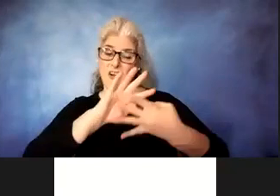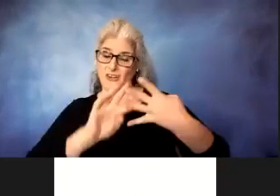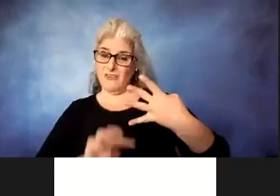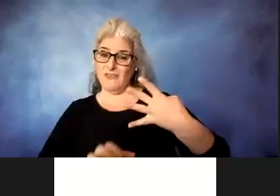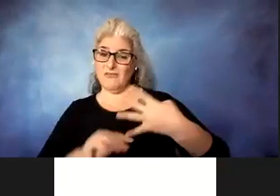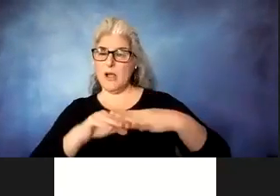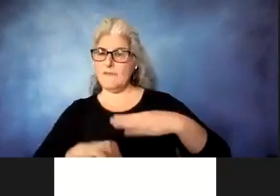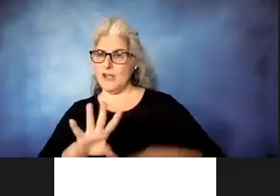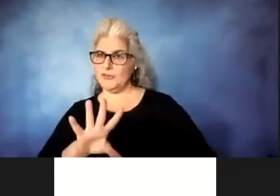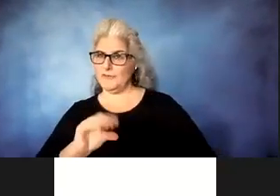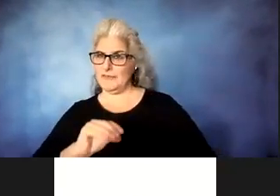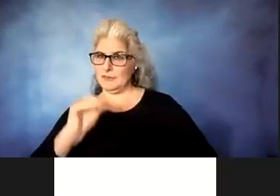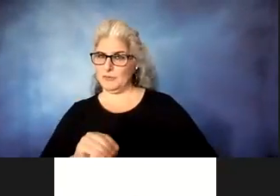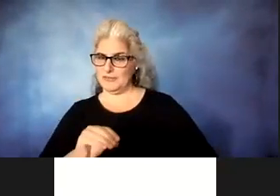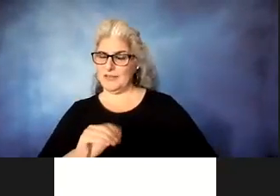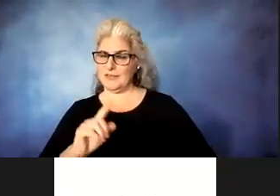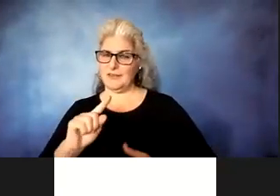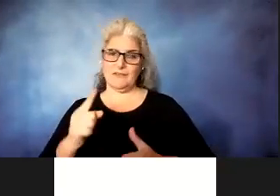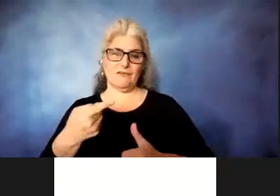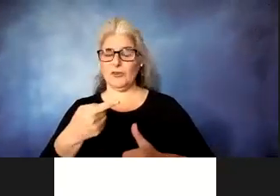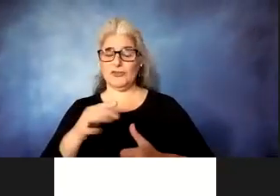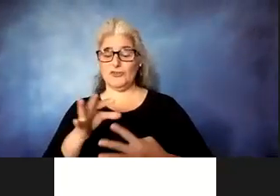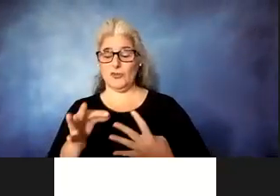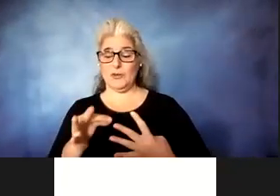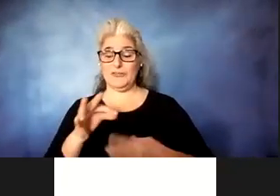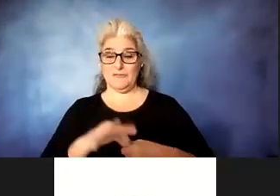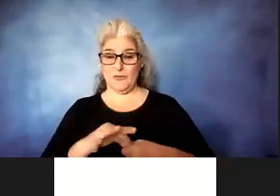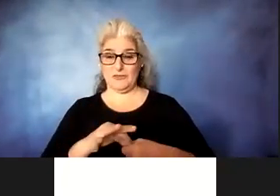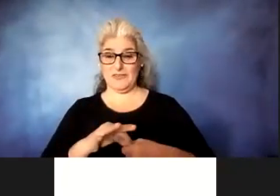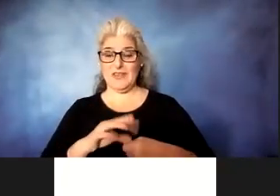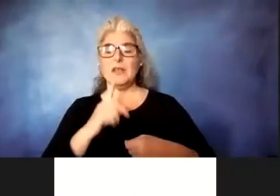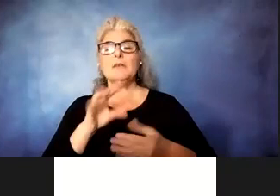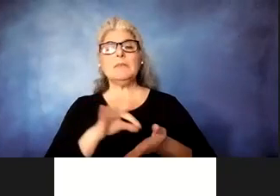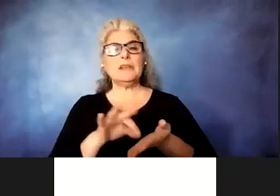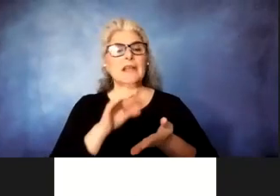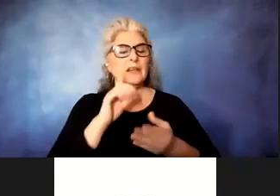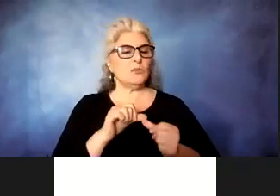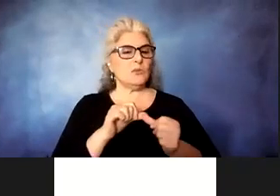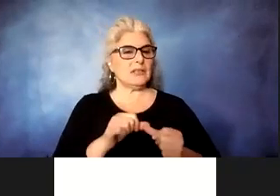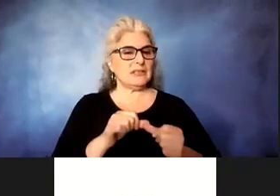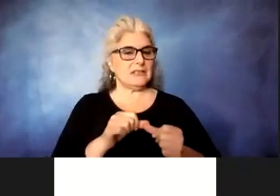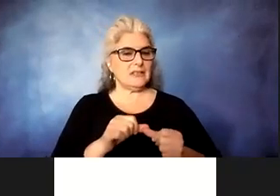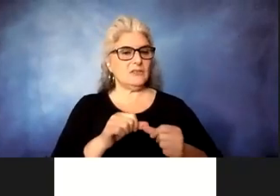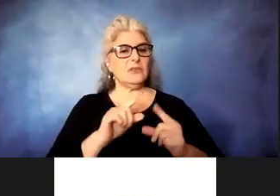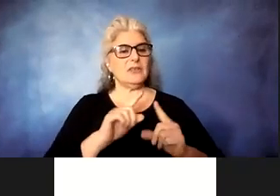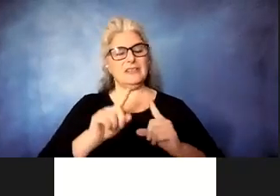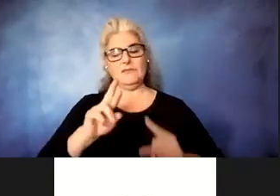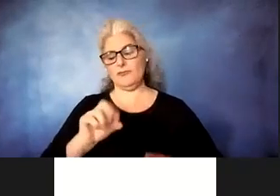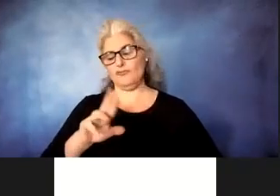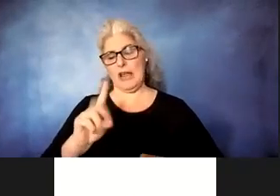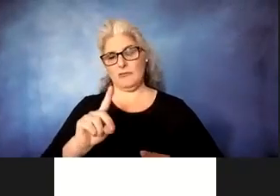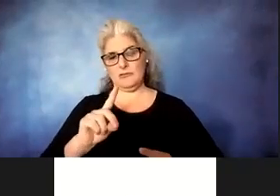than 50% of first choice votes, counting will then continue in rounds.